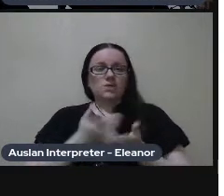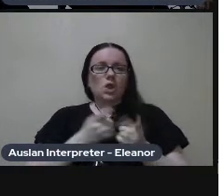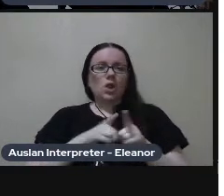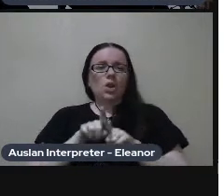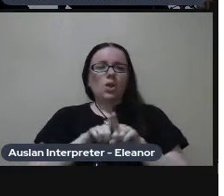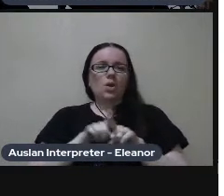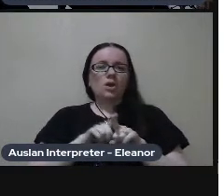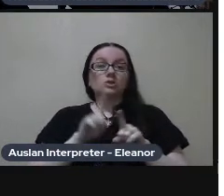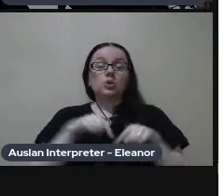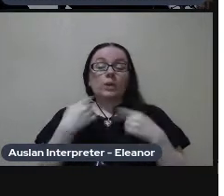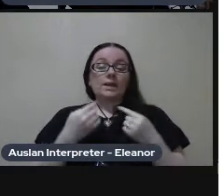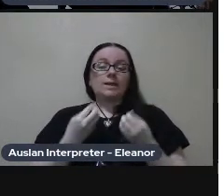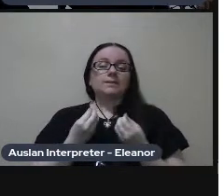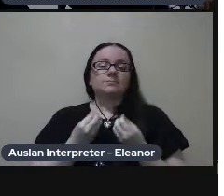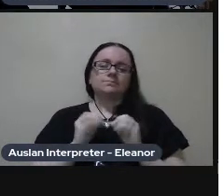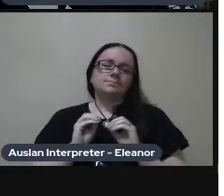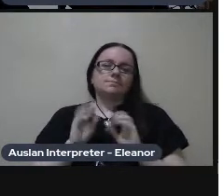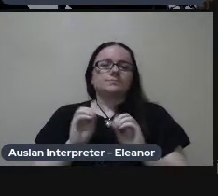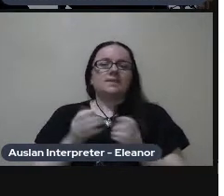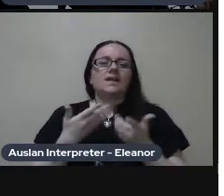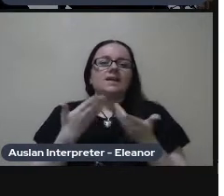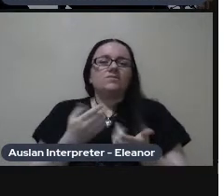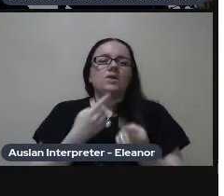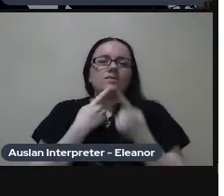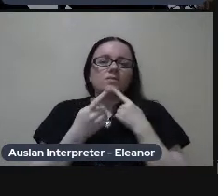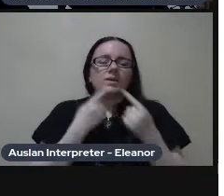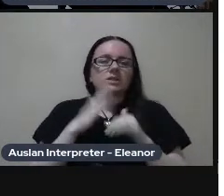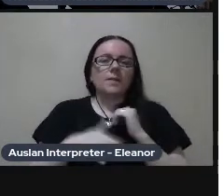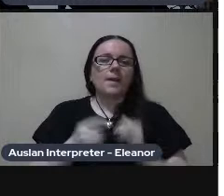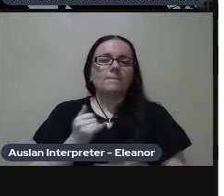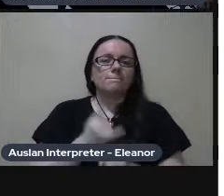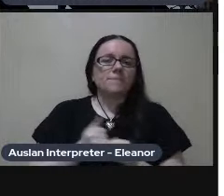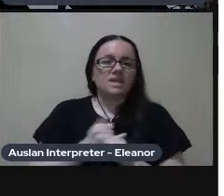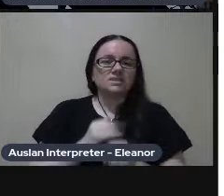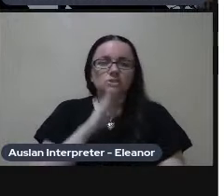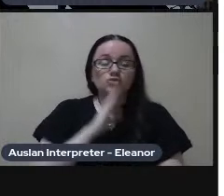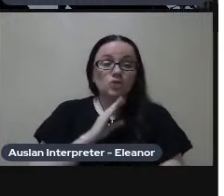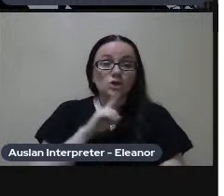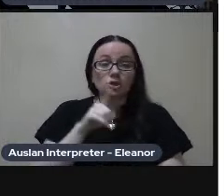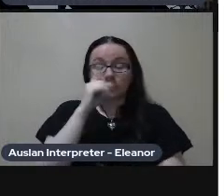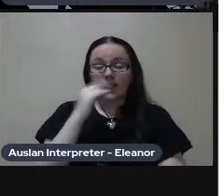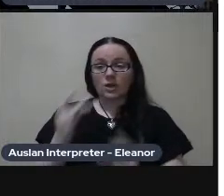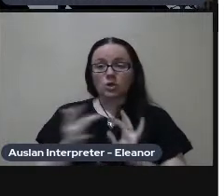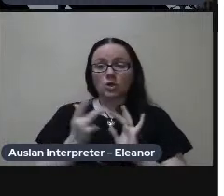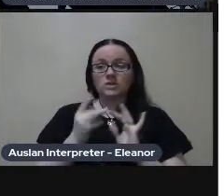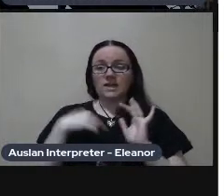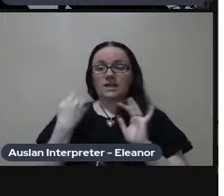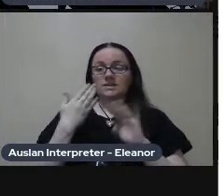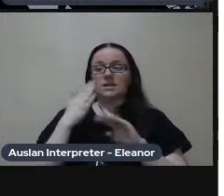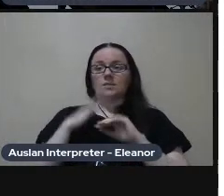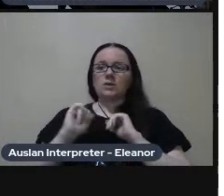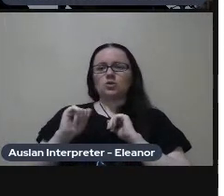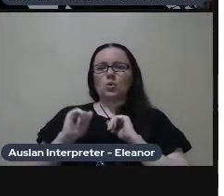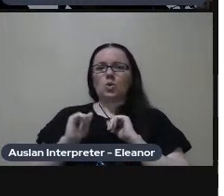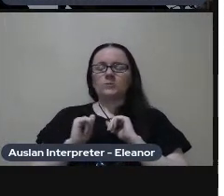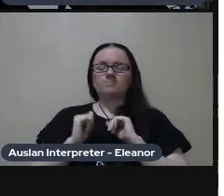you a little bit of information about medicines in stroke. We'd like to hear back from you about some of your experiences and some of your questions.